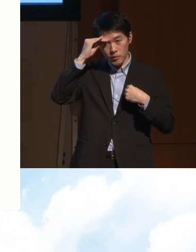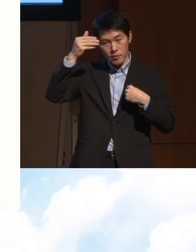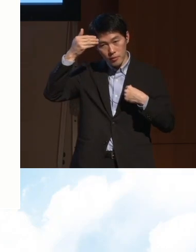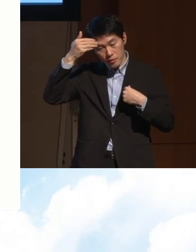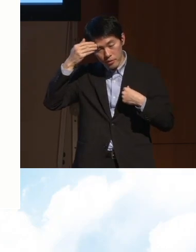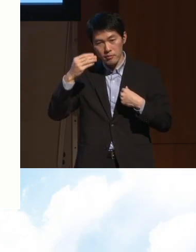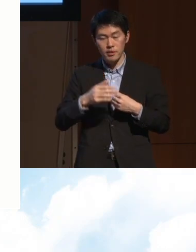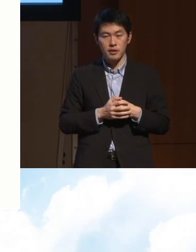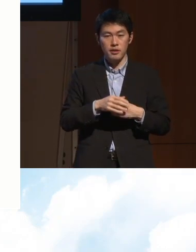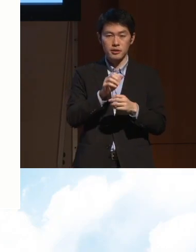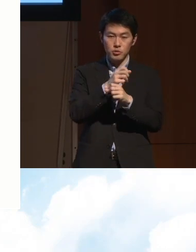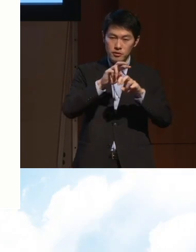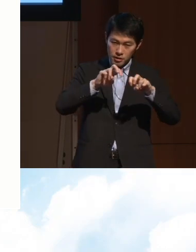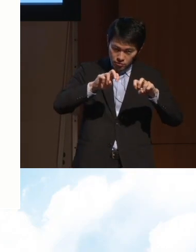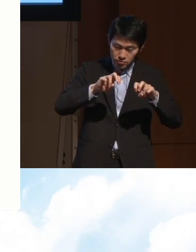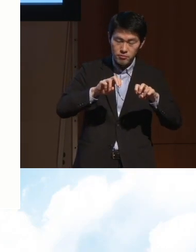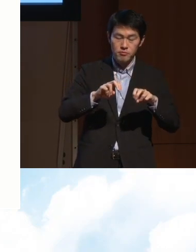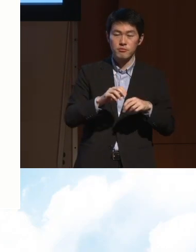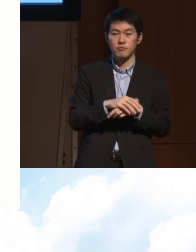possibly